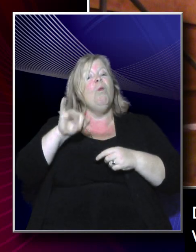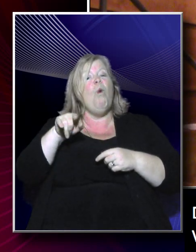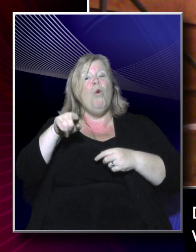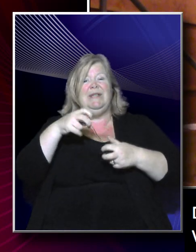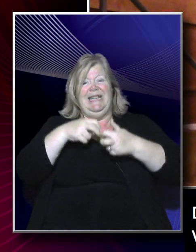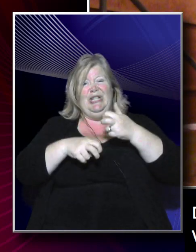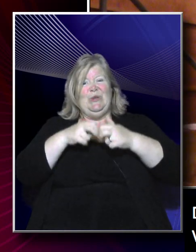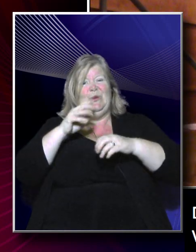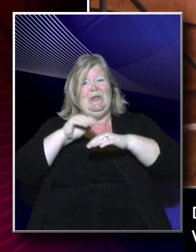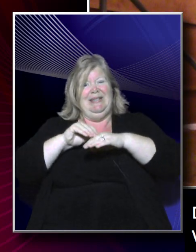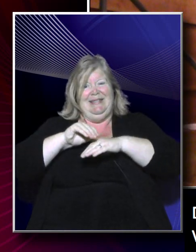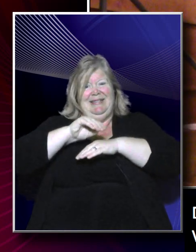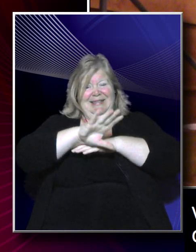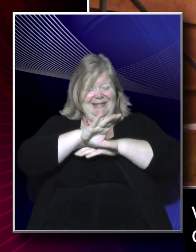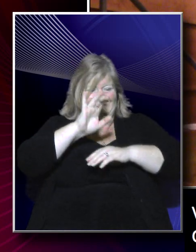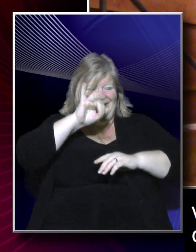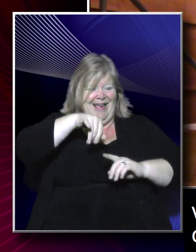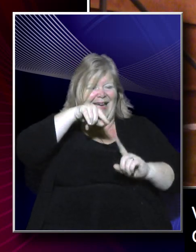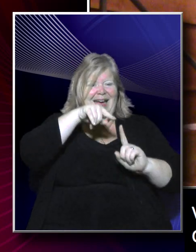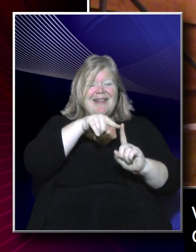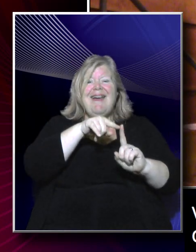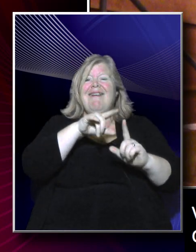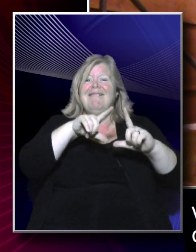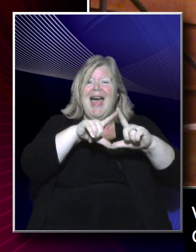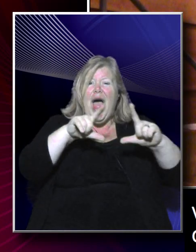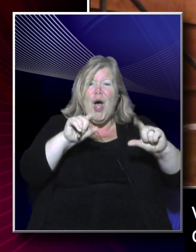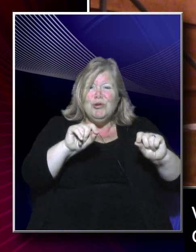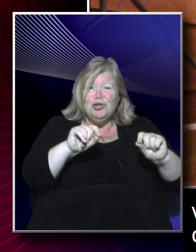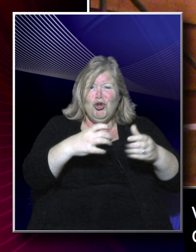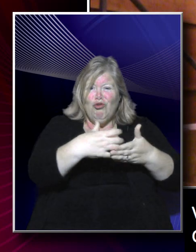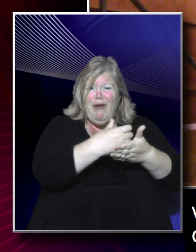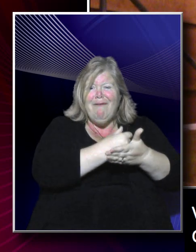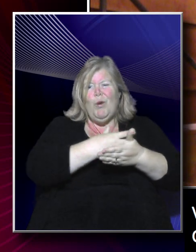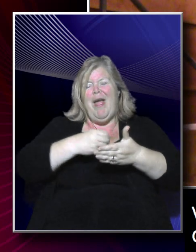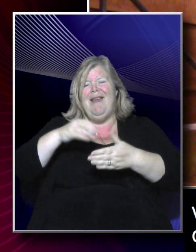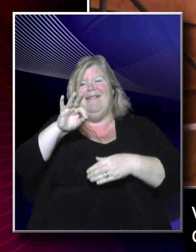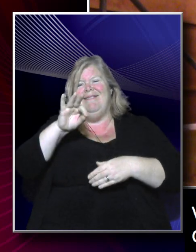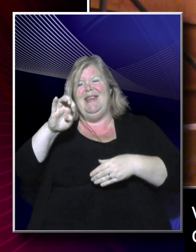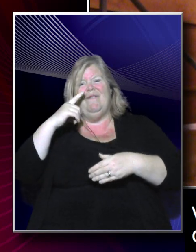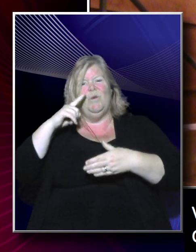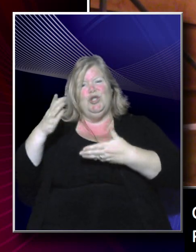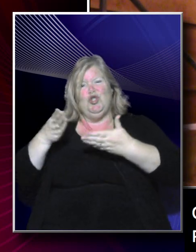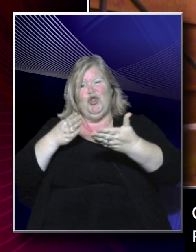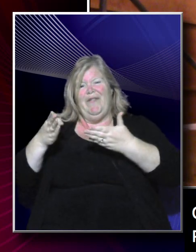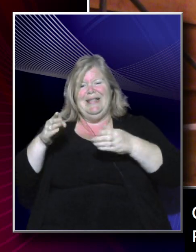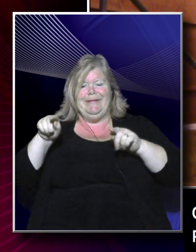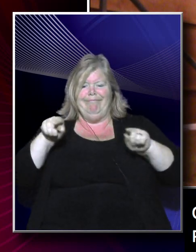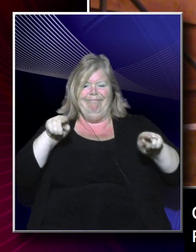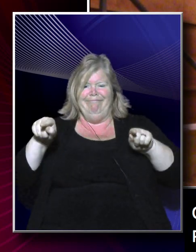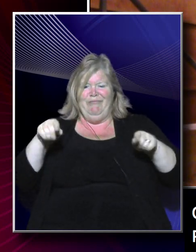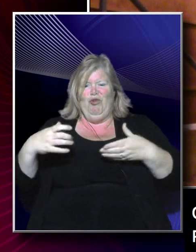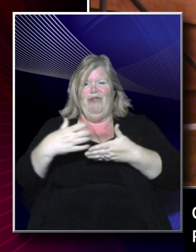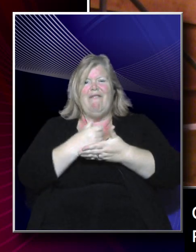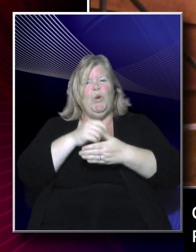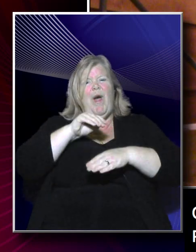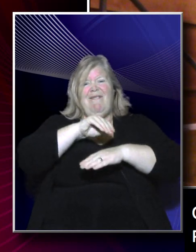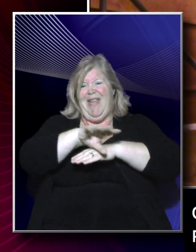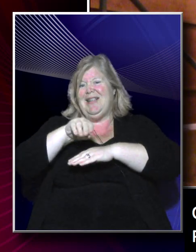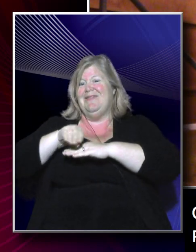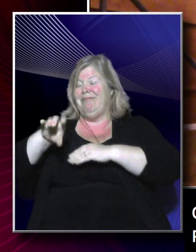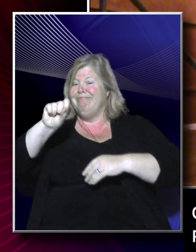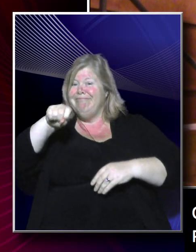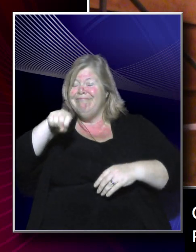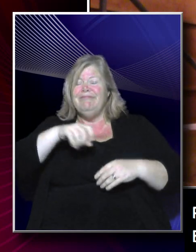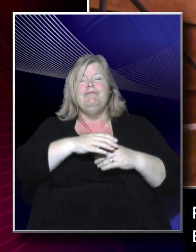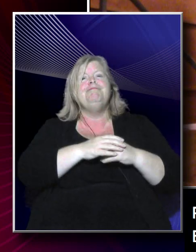on the associated voucher revenue, as well as our fee-for-service revenues as well. We will, by the end of November,